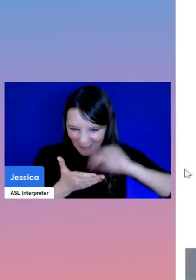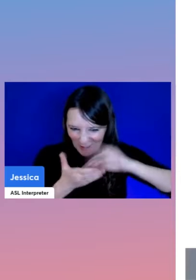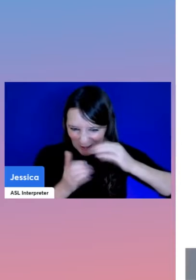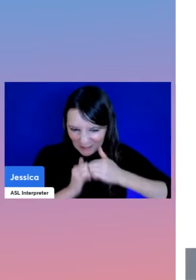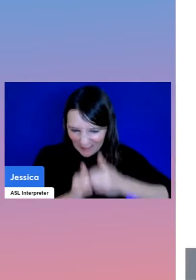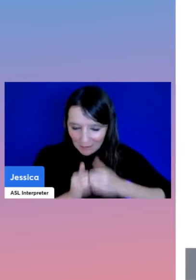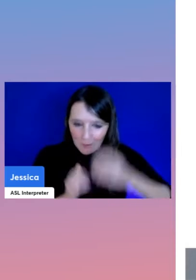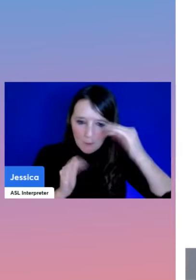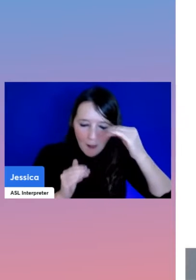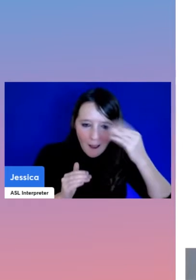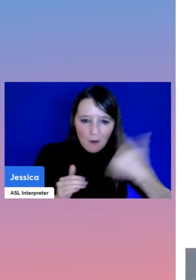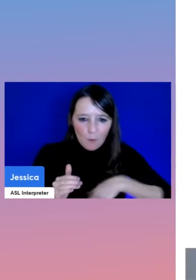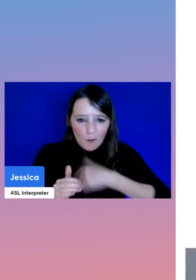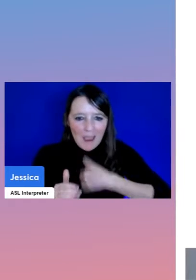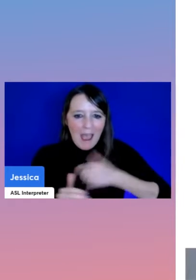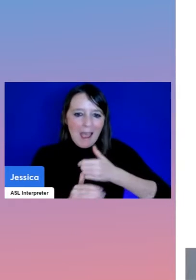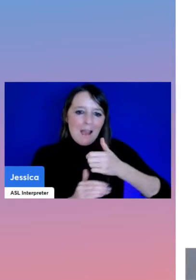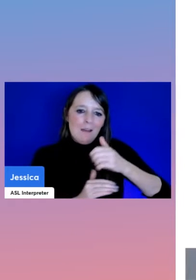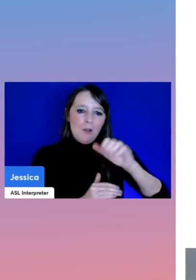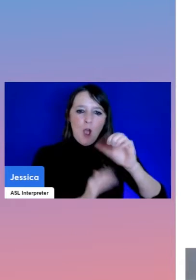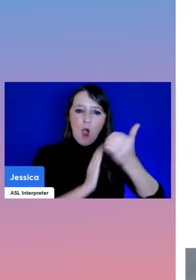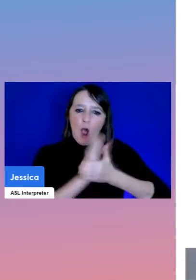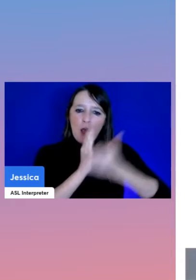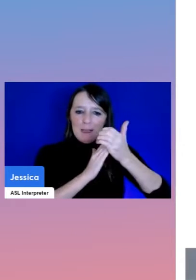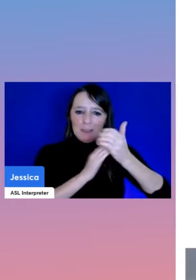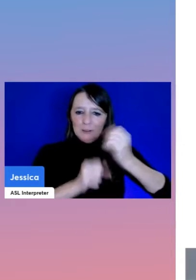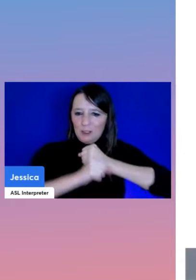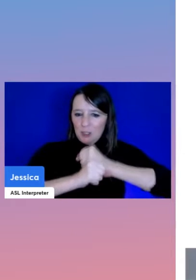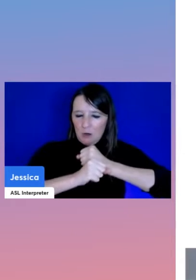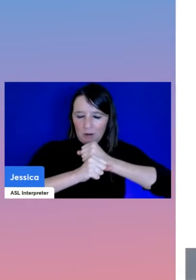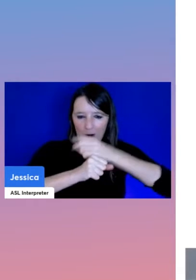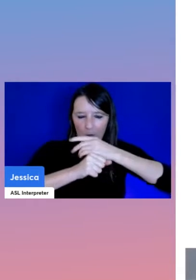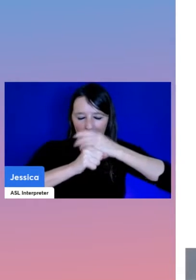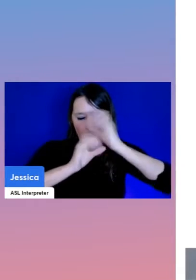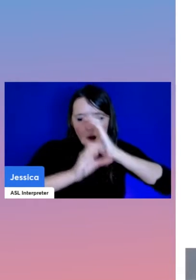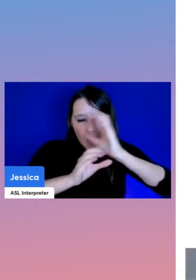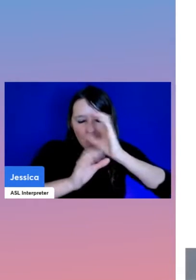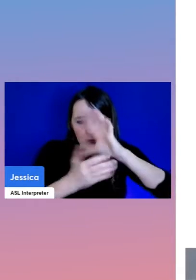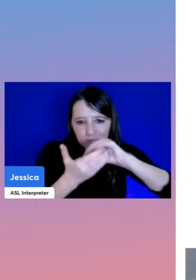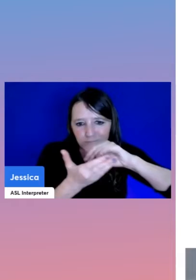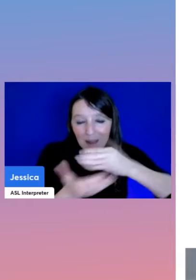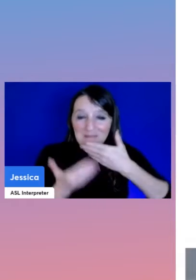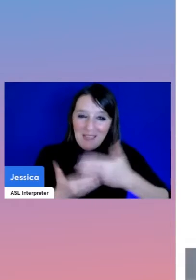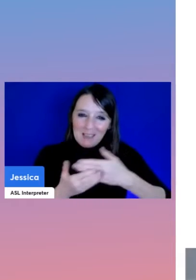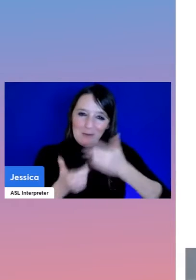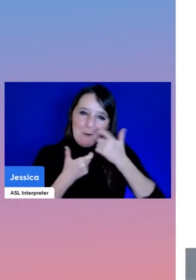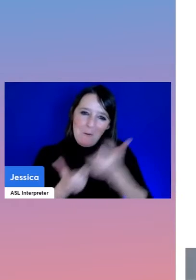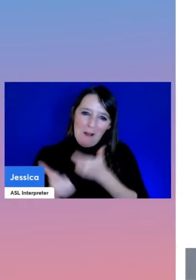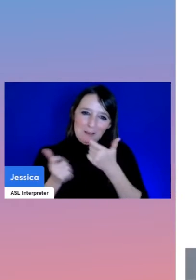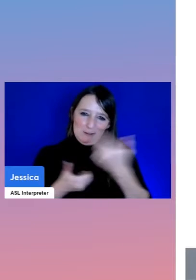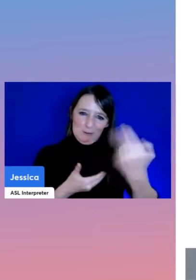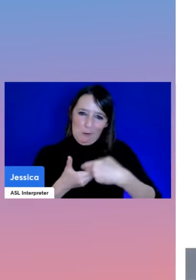the depths of automation and security. And thank you for joining us today.